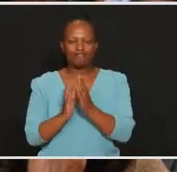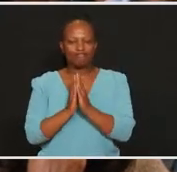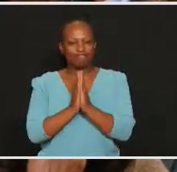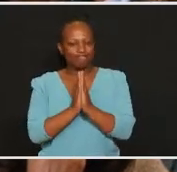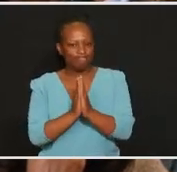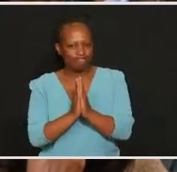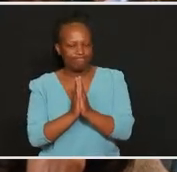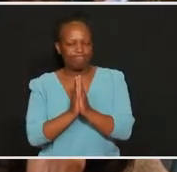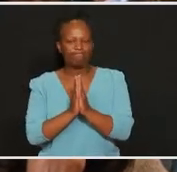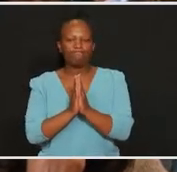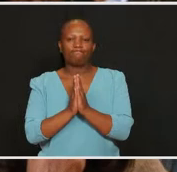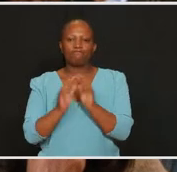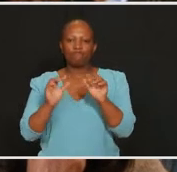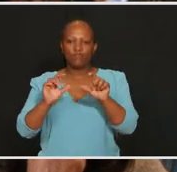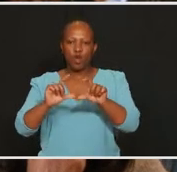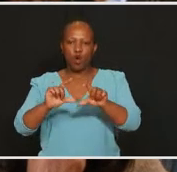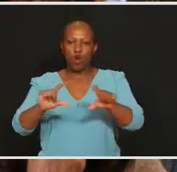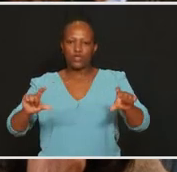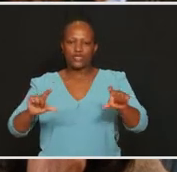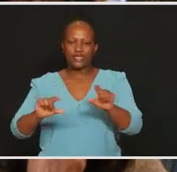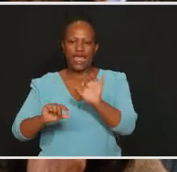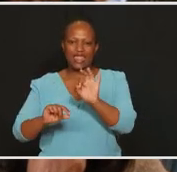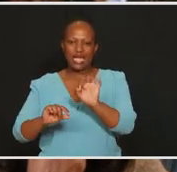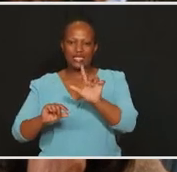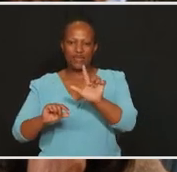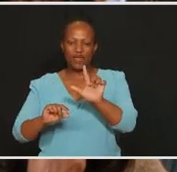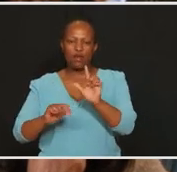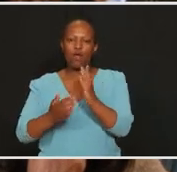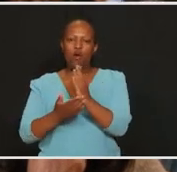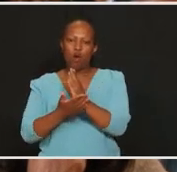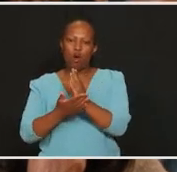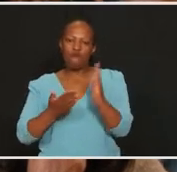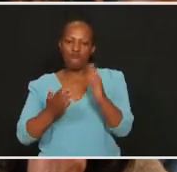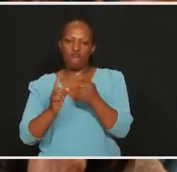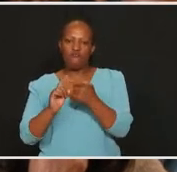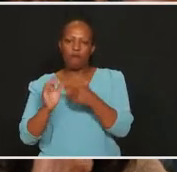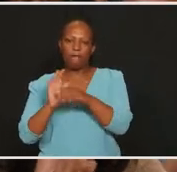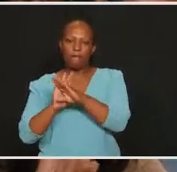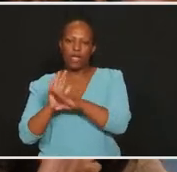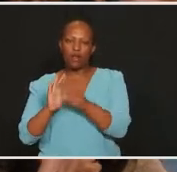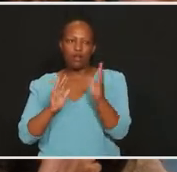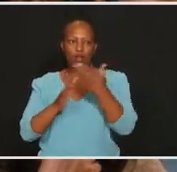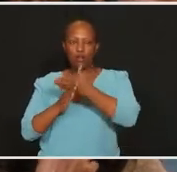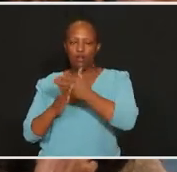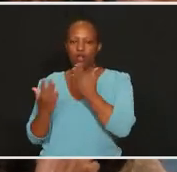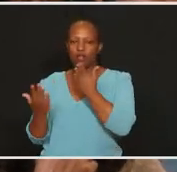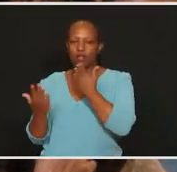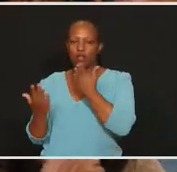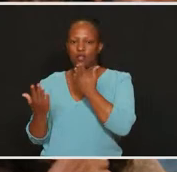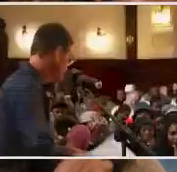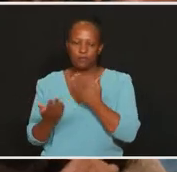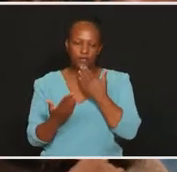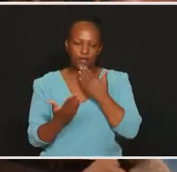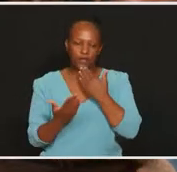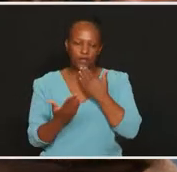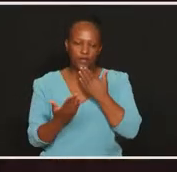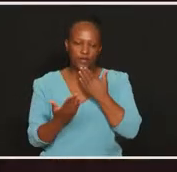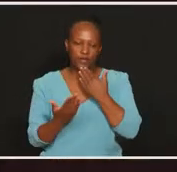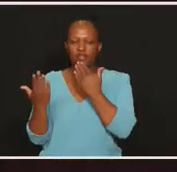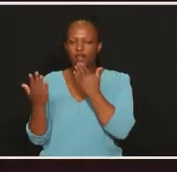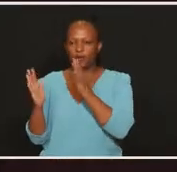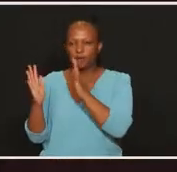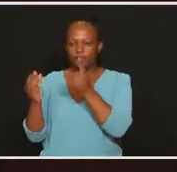you to remove Clause 37 from the billable for the sake and benefits of children thank you thank you very much